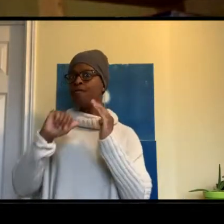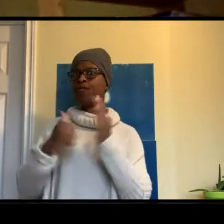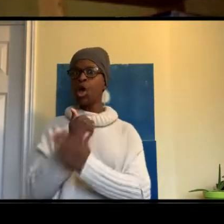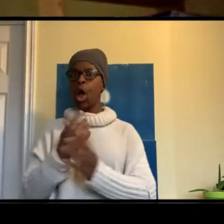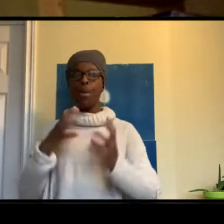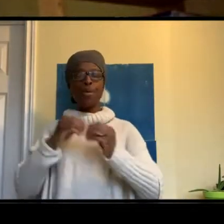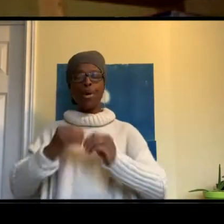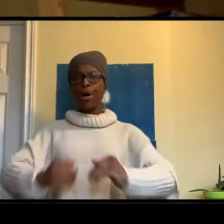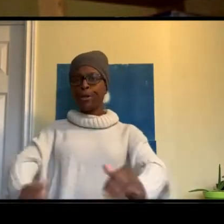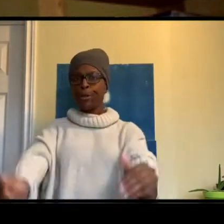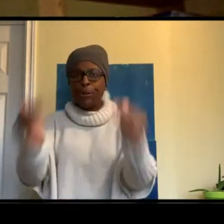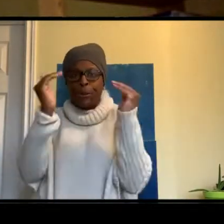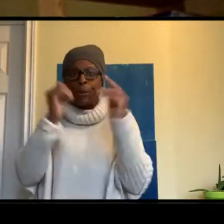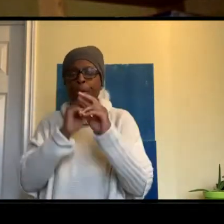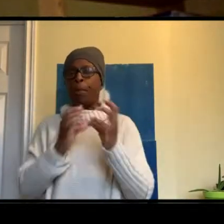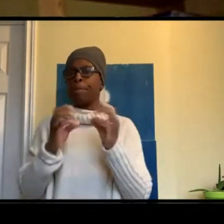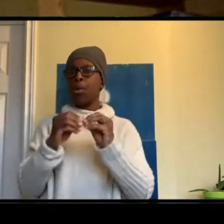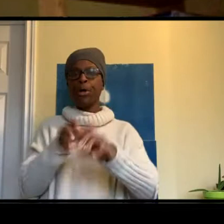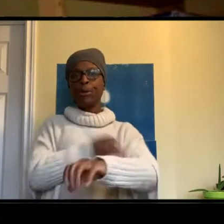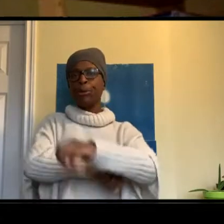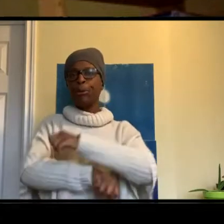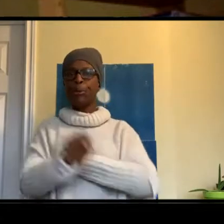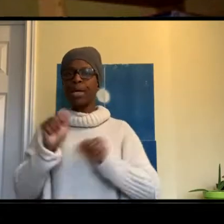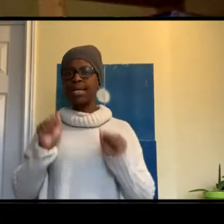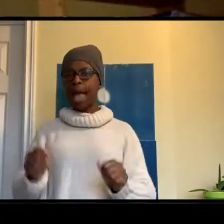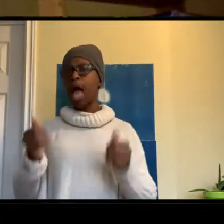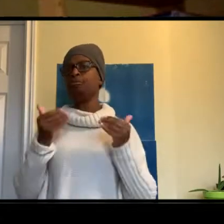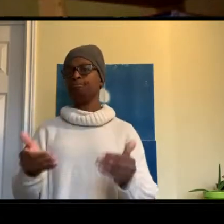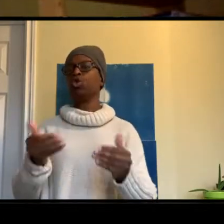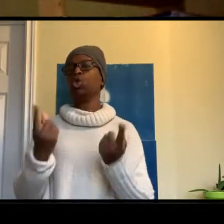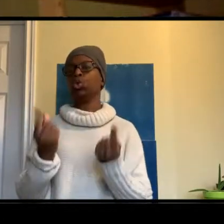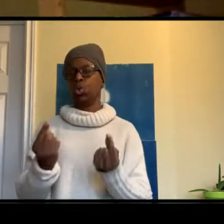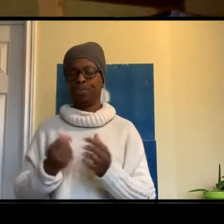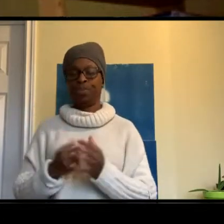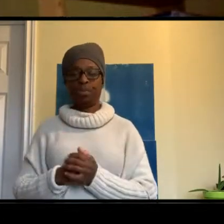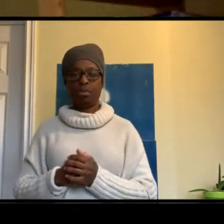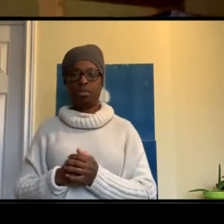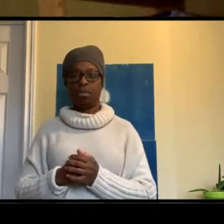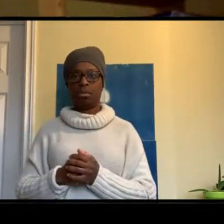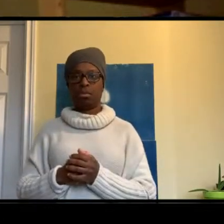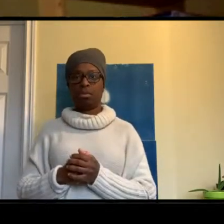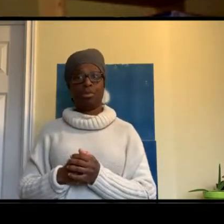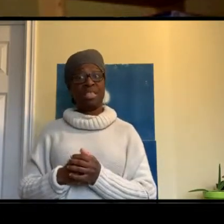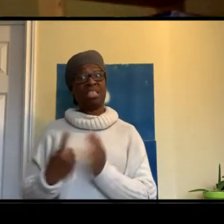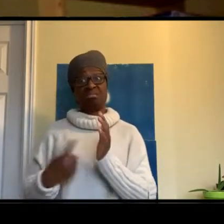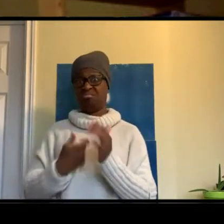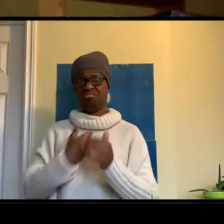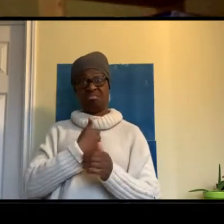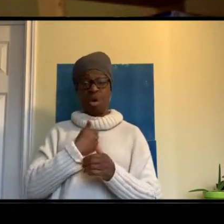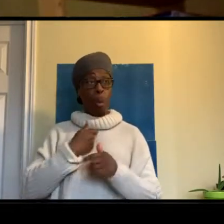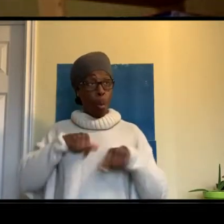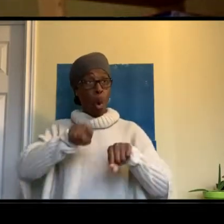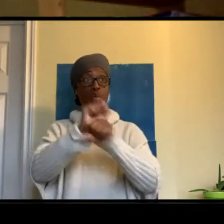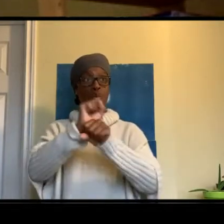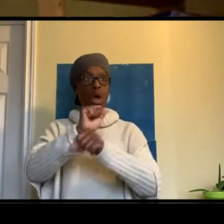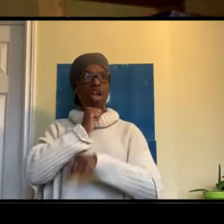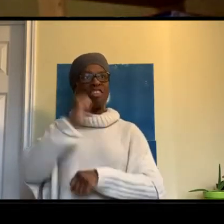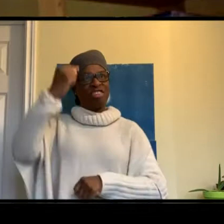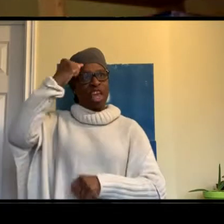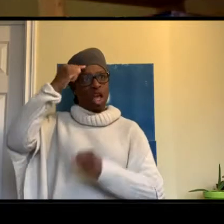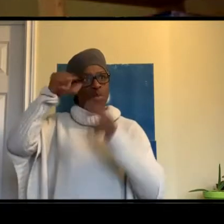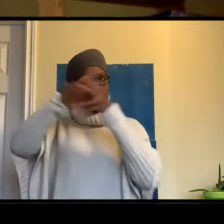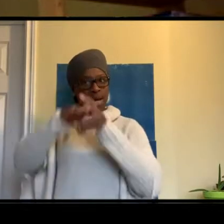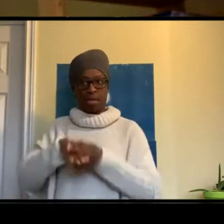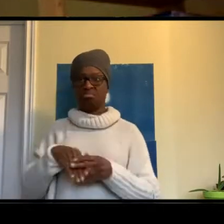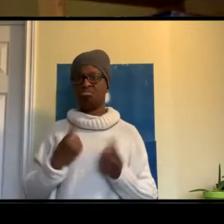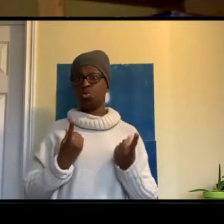themselves struggle with, and I know I do as well, is remembering to take those breaks and making sure that it happens. If you think